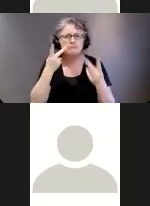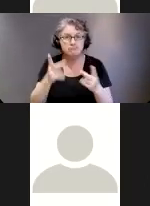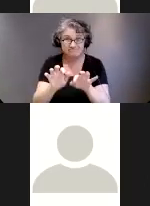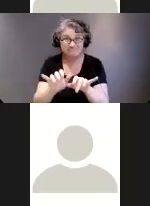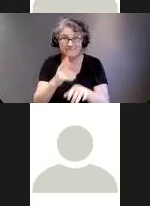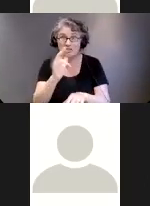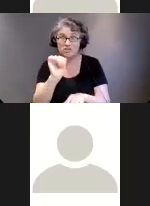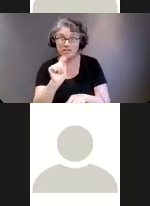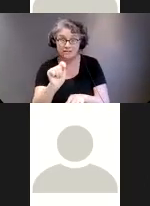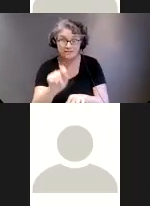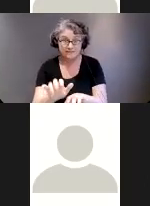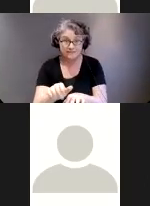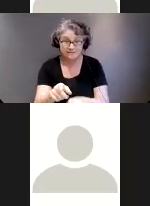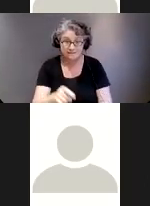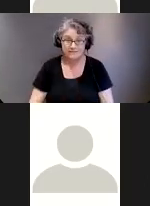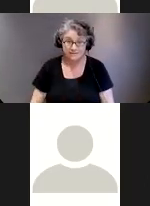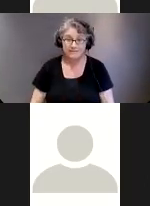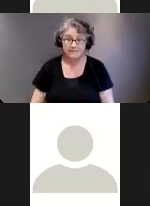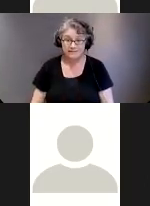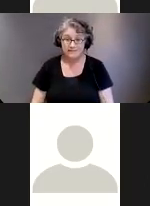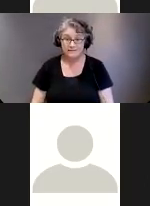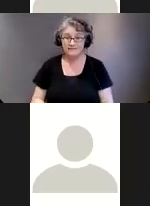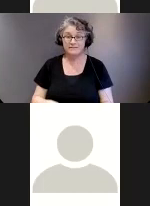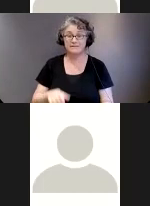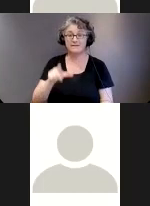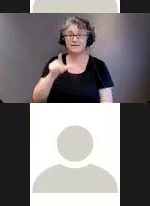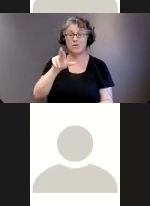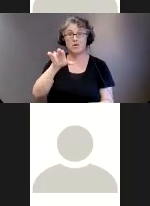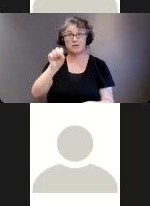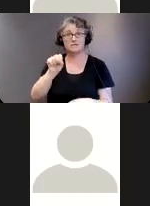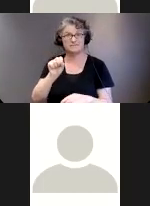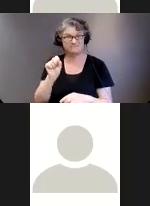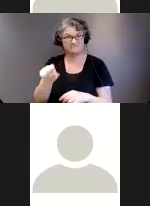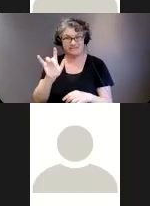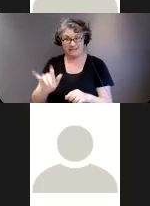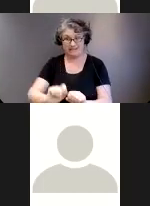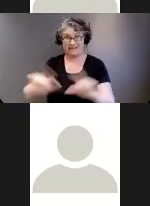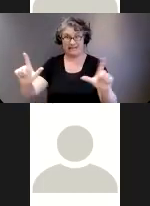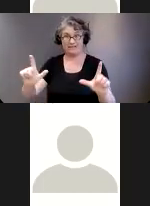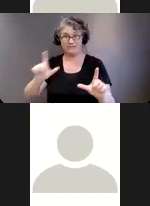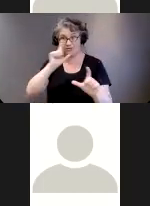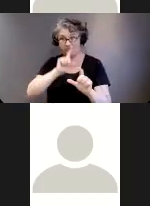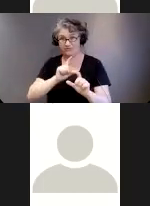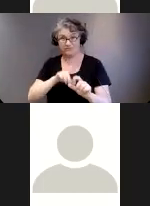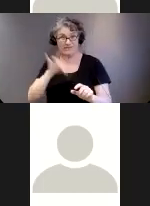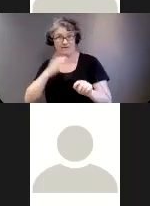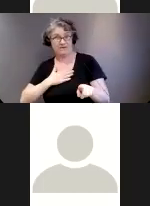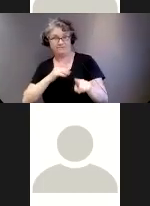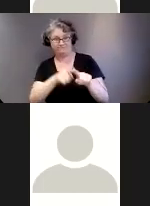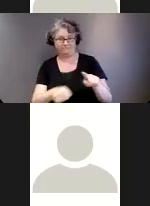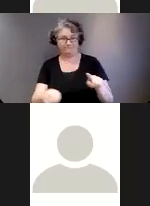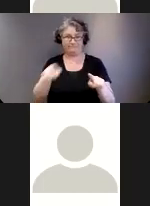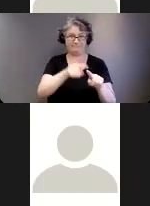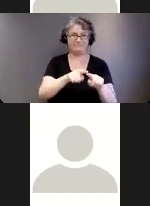can pop it into the chat. Laura's put in the link over to find the word